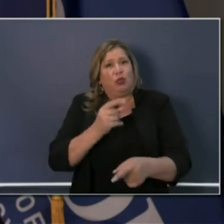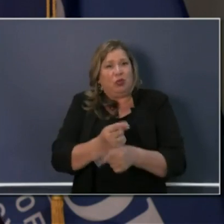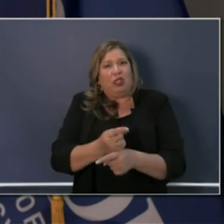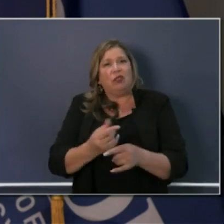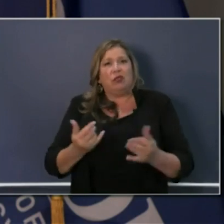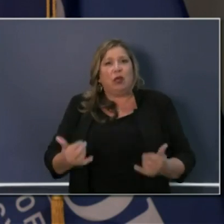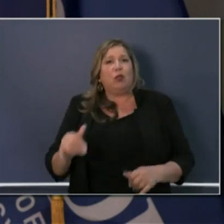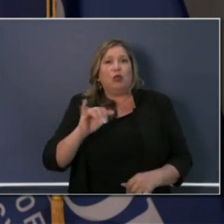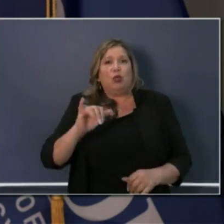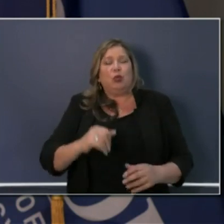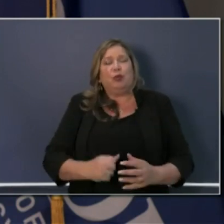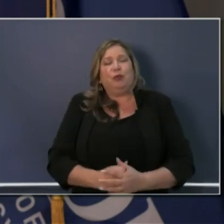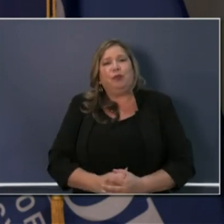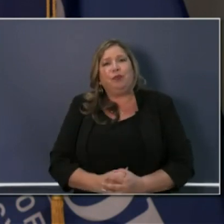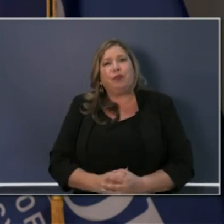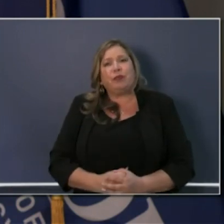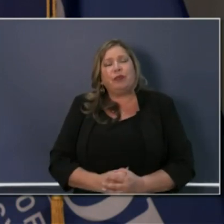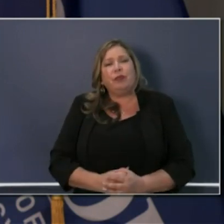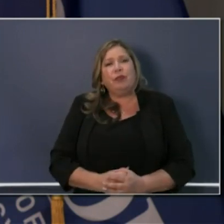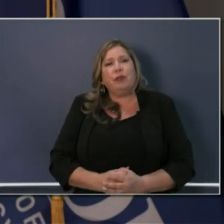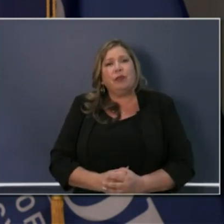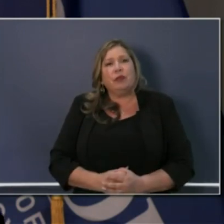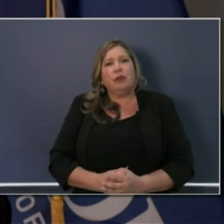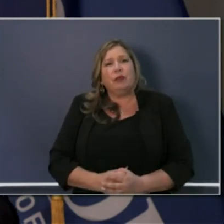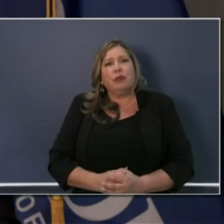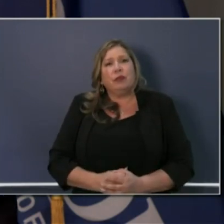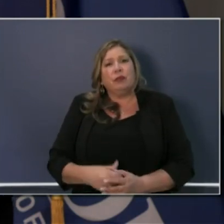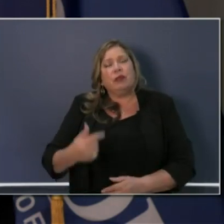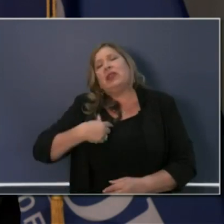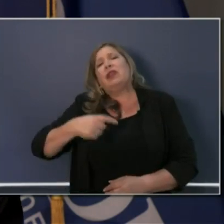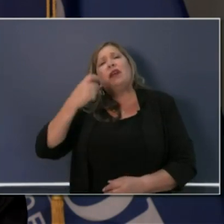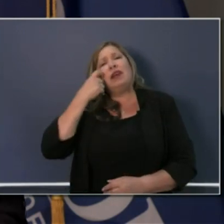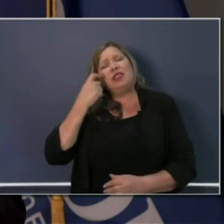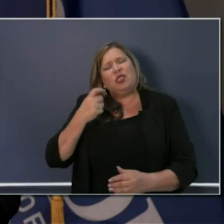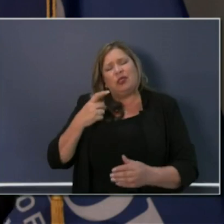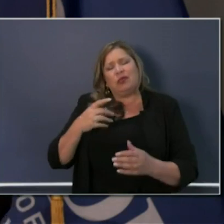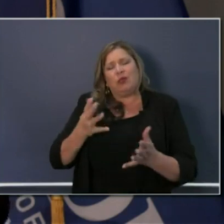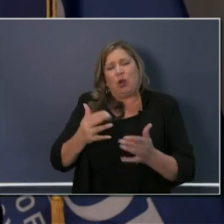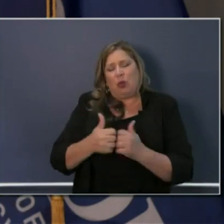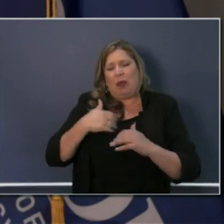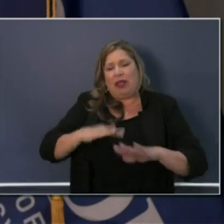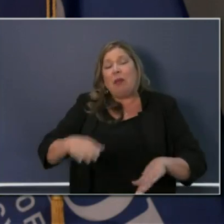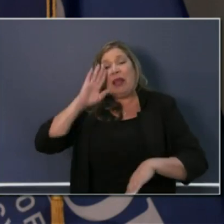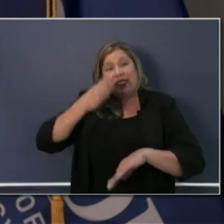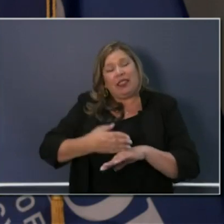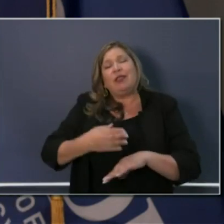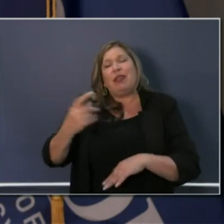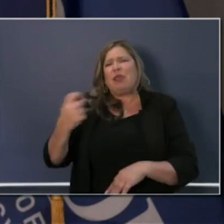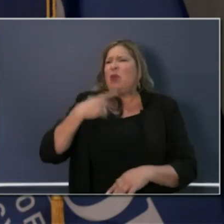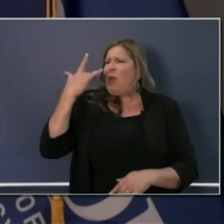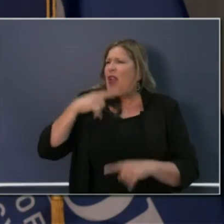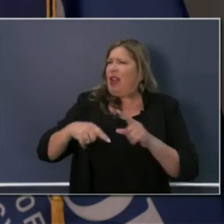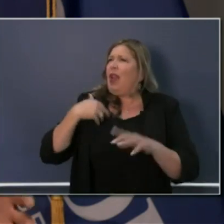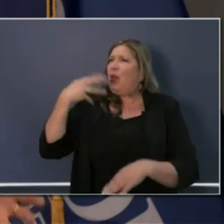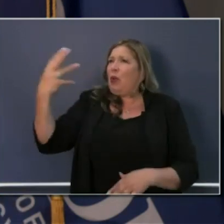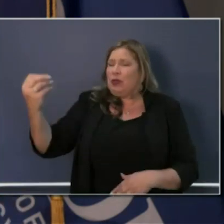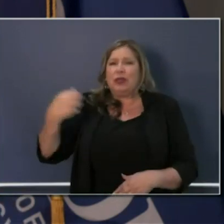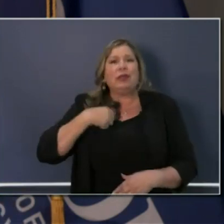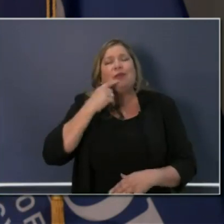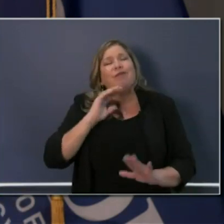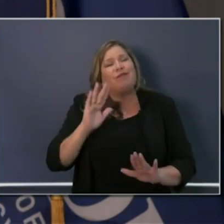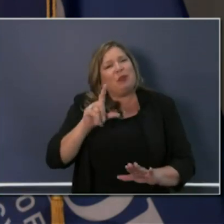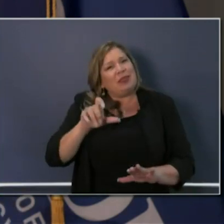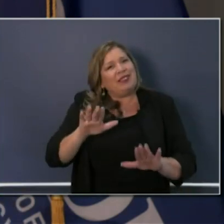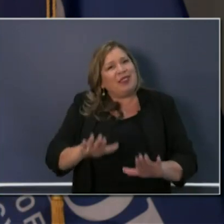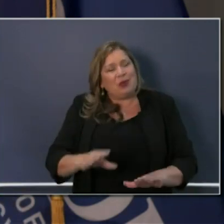was talking to my kids the other day. My son said, "Why aren't you letting me outside?" I said, no, stay at home has a framework of